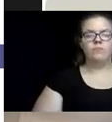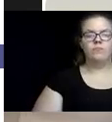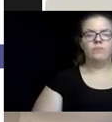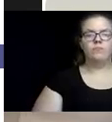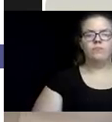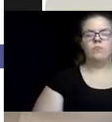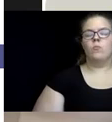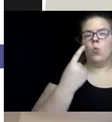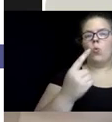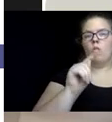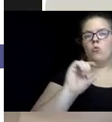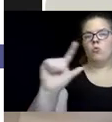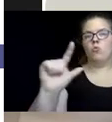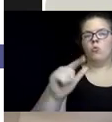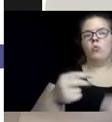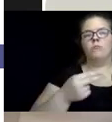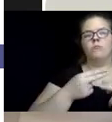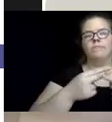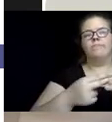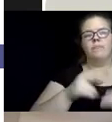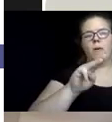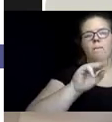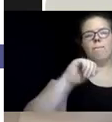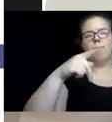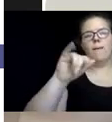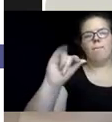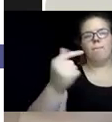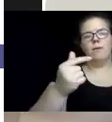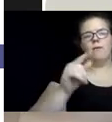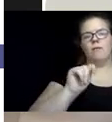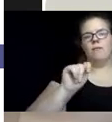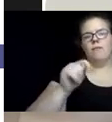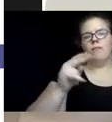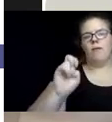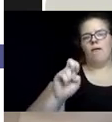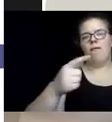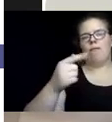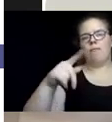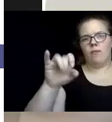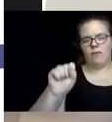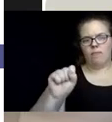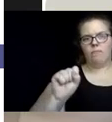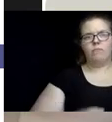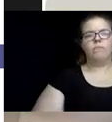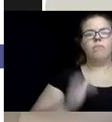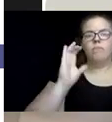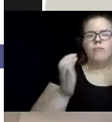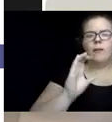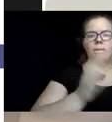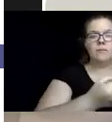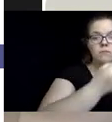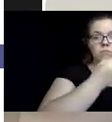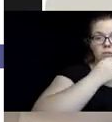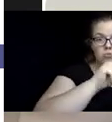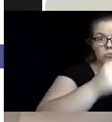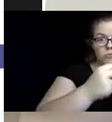One of the tools is called Mapping the Gaps, and it compares how experts might respond to issues versus